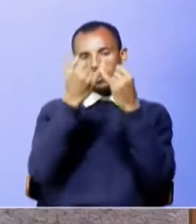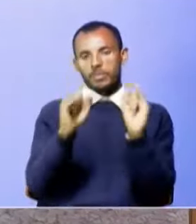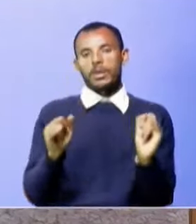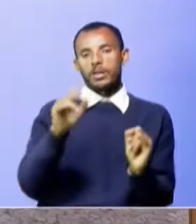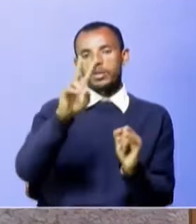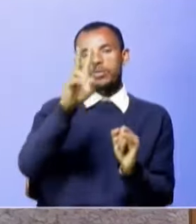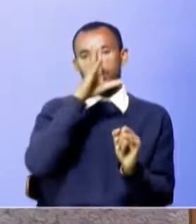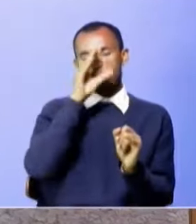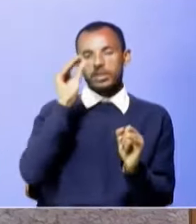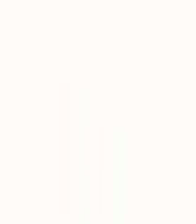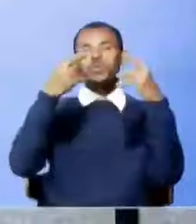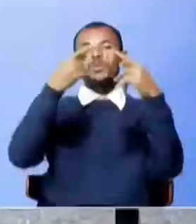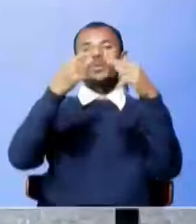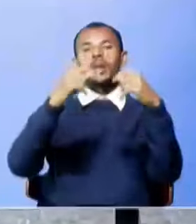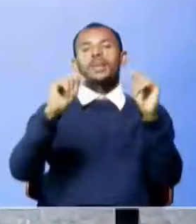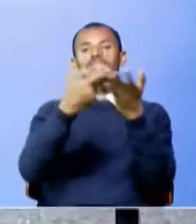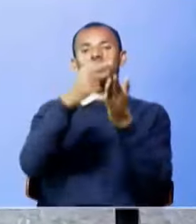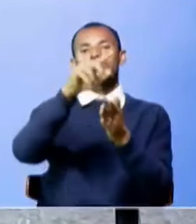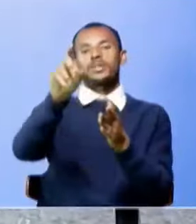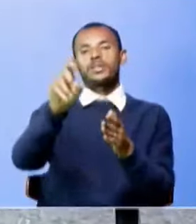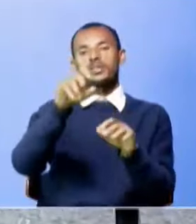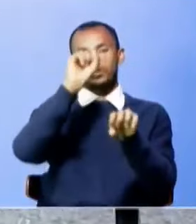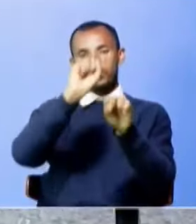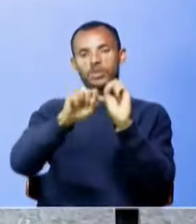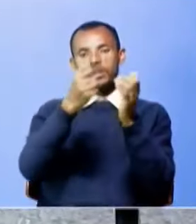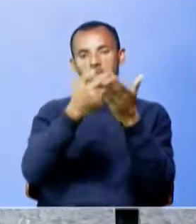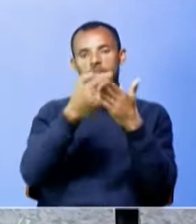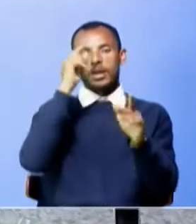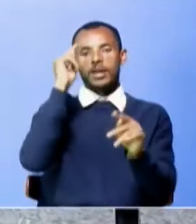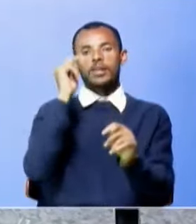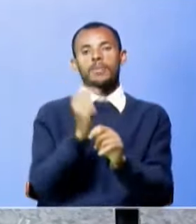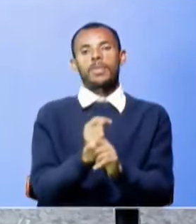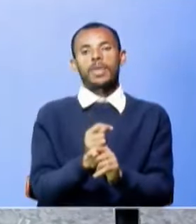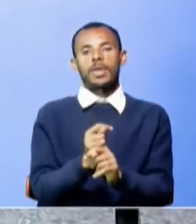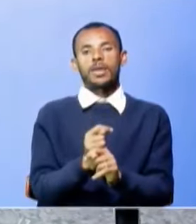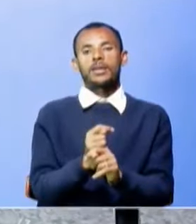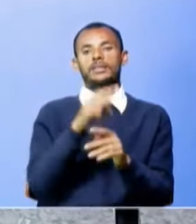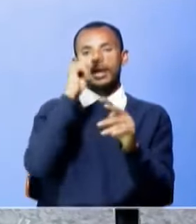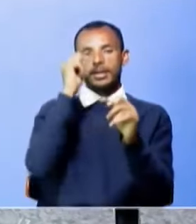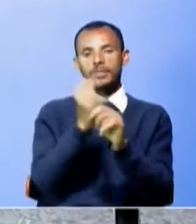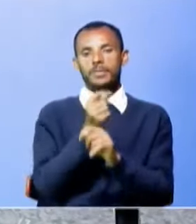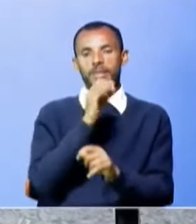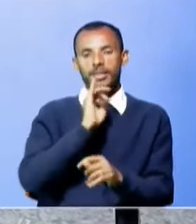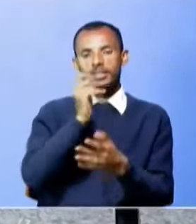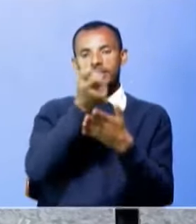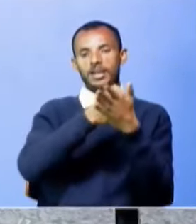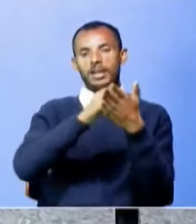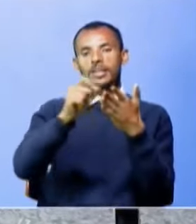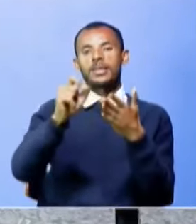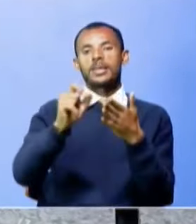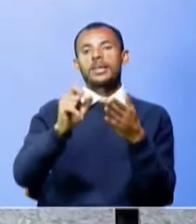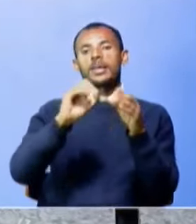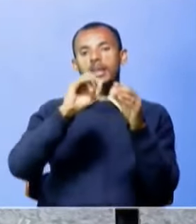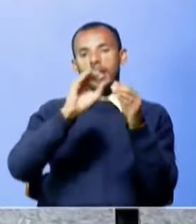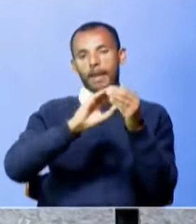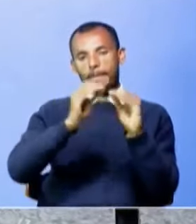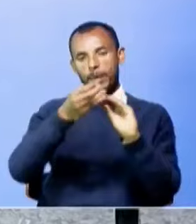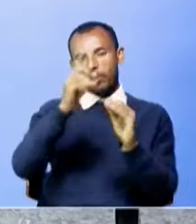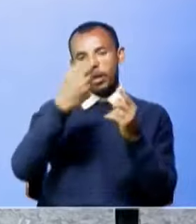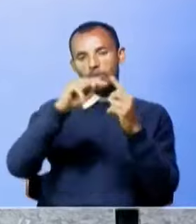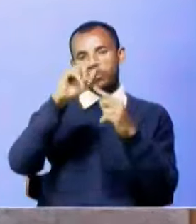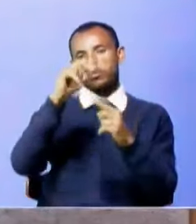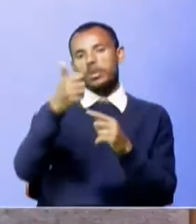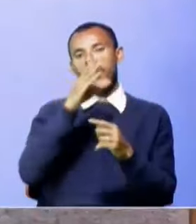2 and 3. Okay, so in this activity, the activity is writing a number 1 up to 10